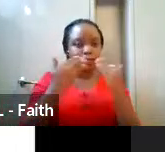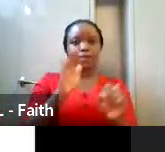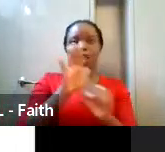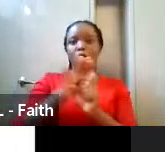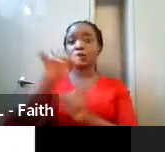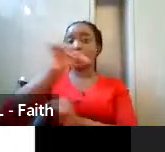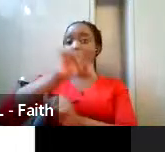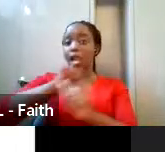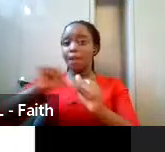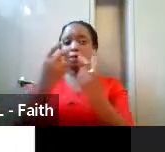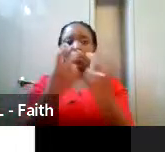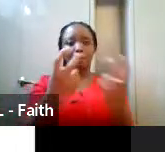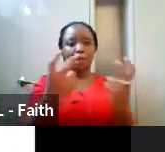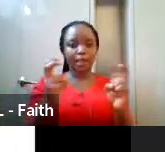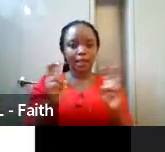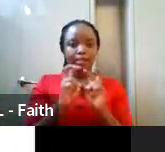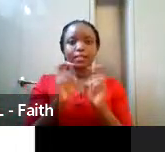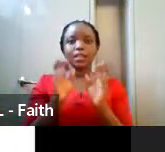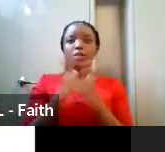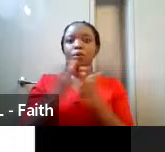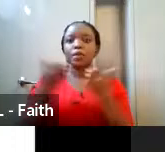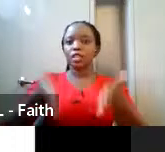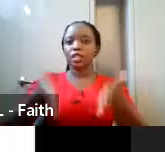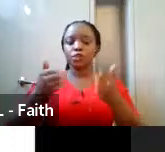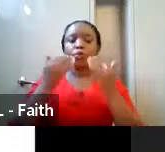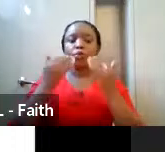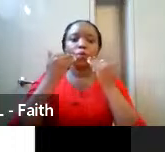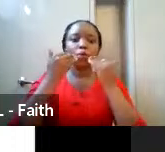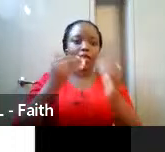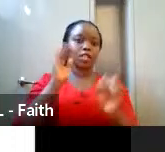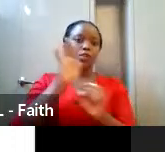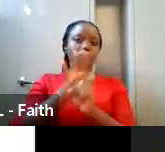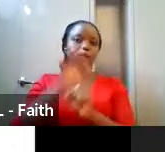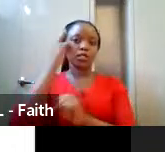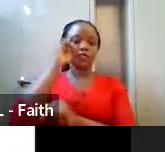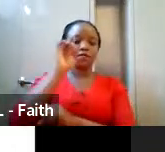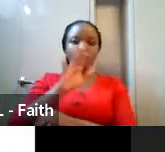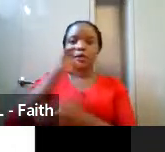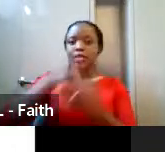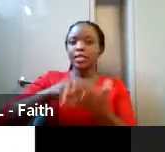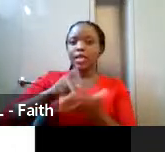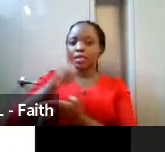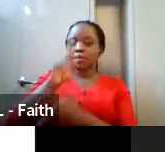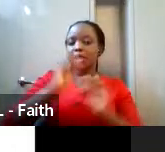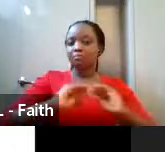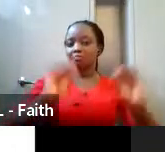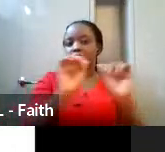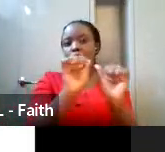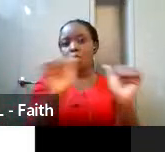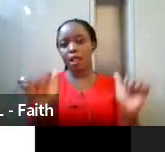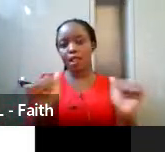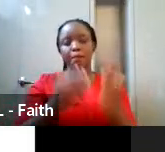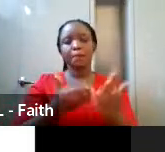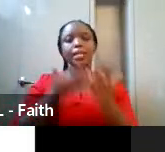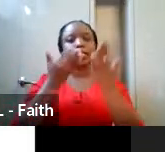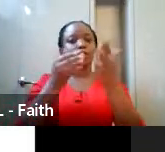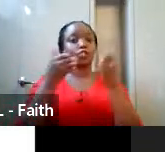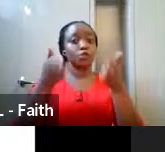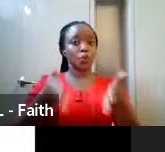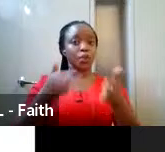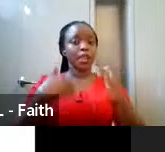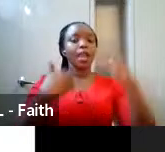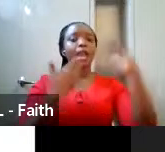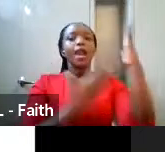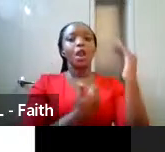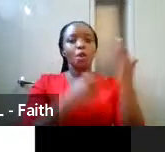Our panelists for today, we really appreciate you for taking our taxpayers through the presentation today. I hope our taxpayers